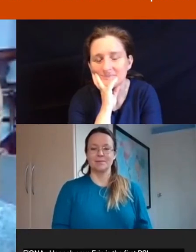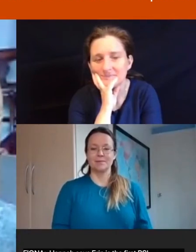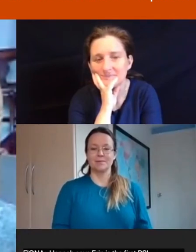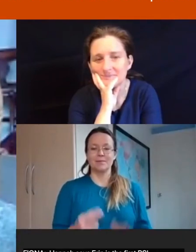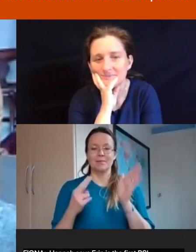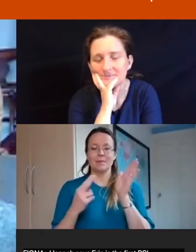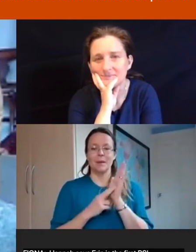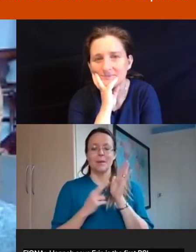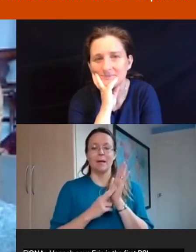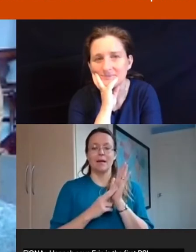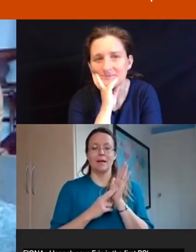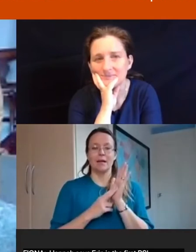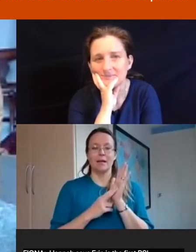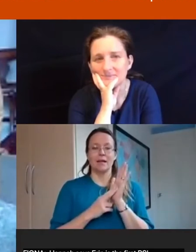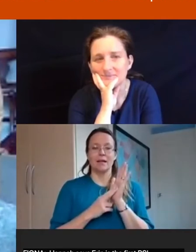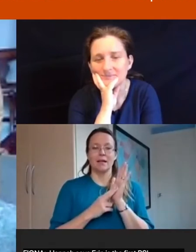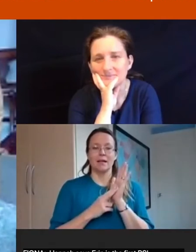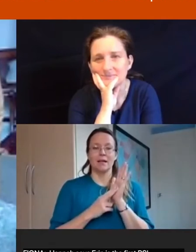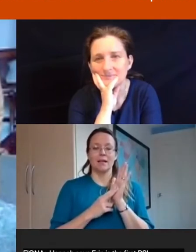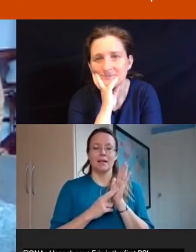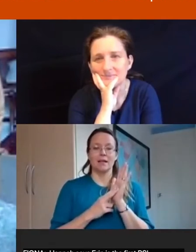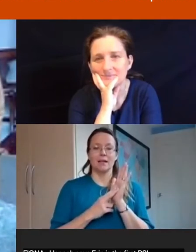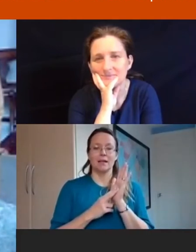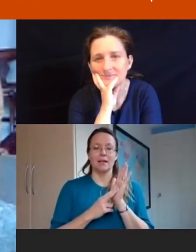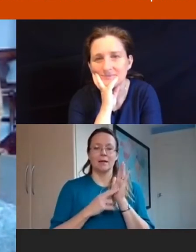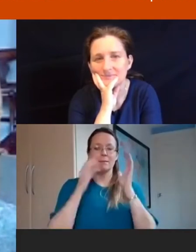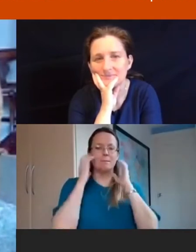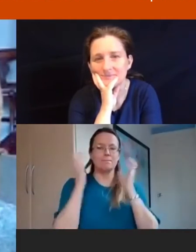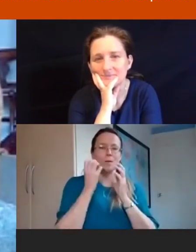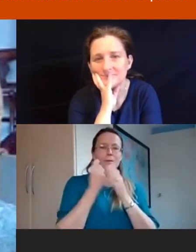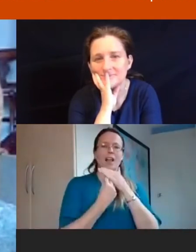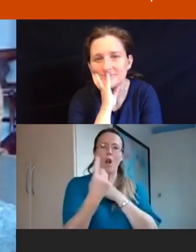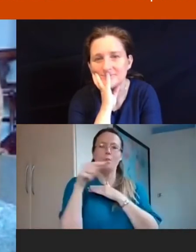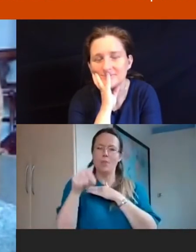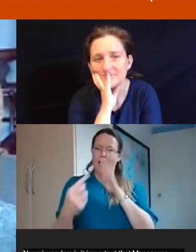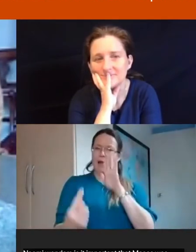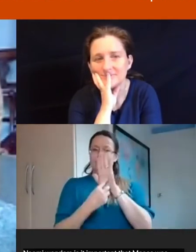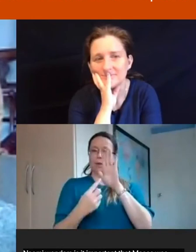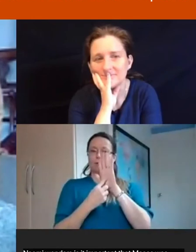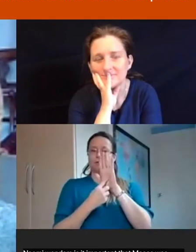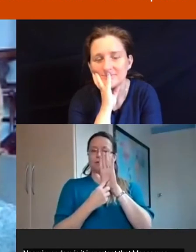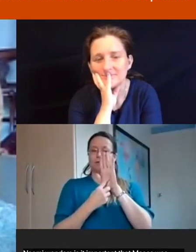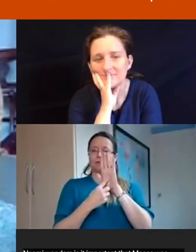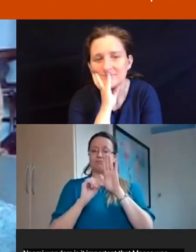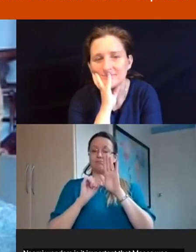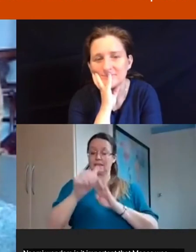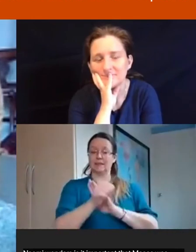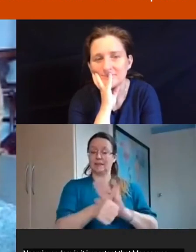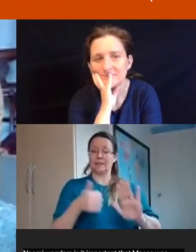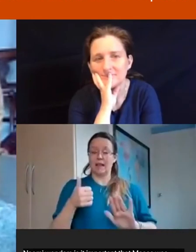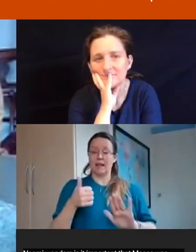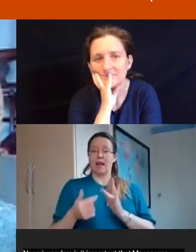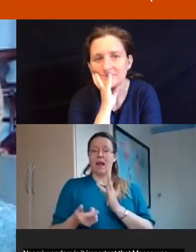Naomi wonders, is it important that Moses was alone? I wonder if this is a gift to those of us who don't always